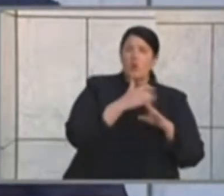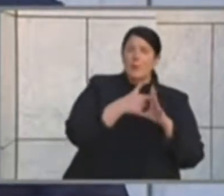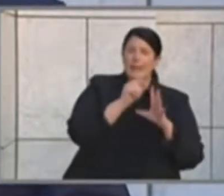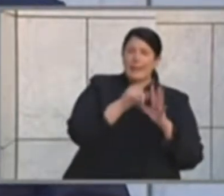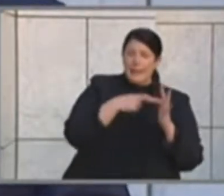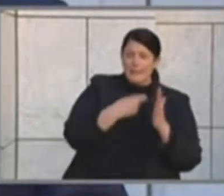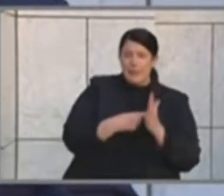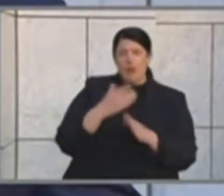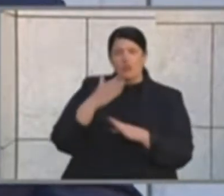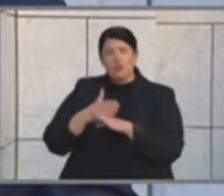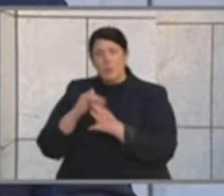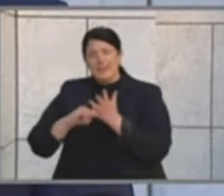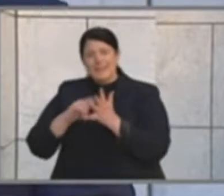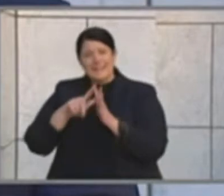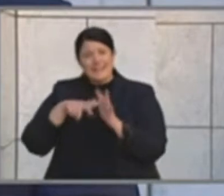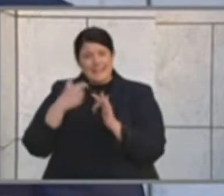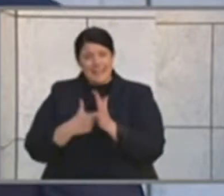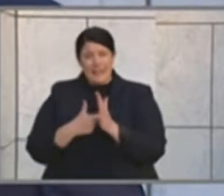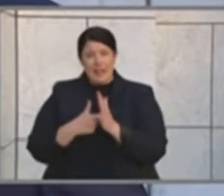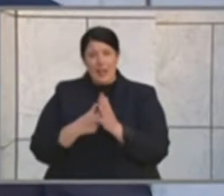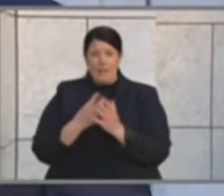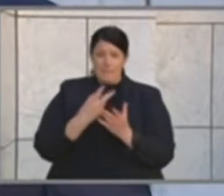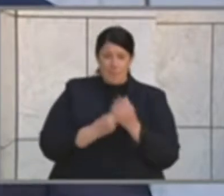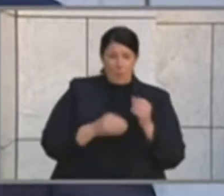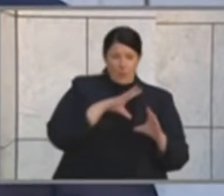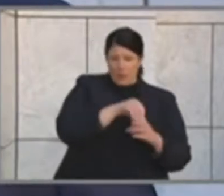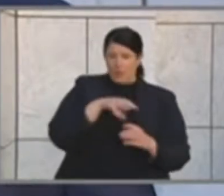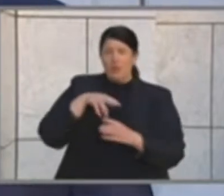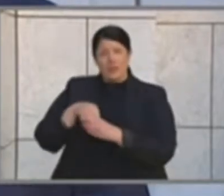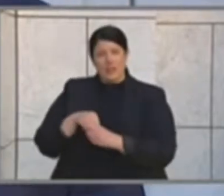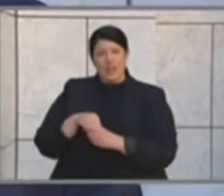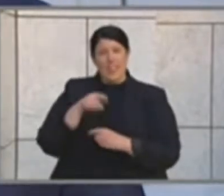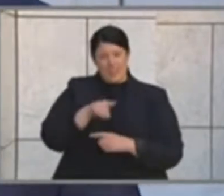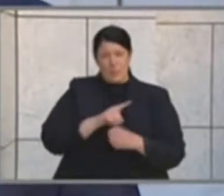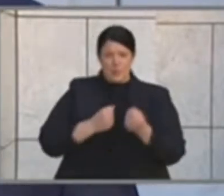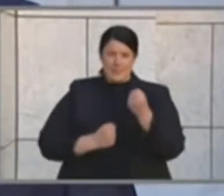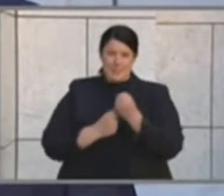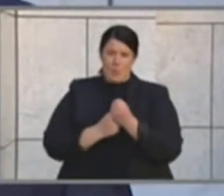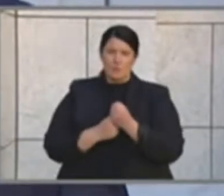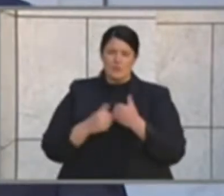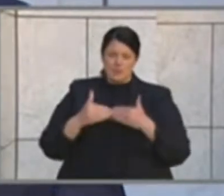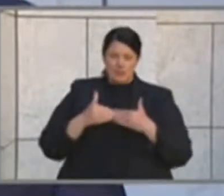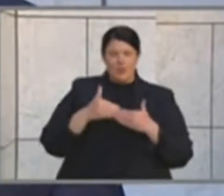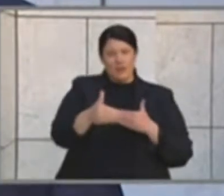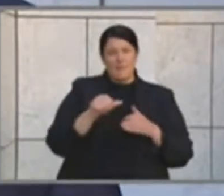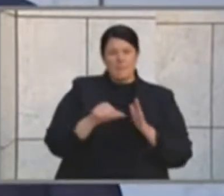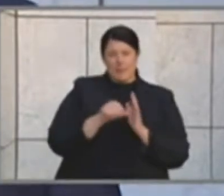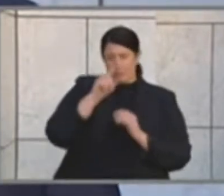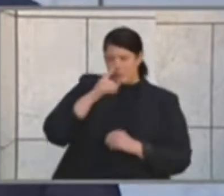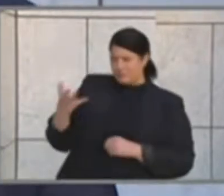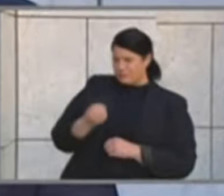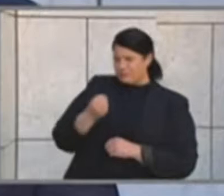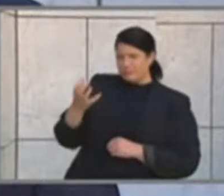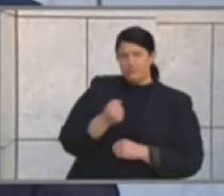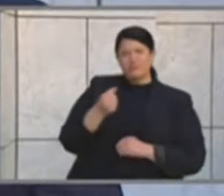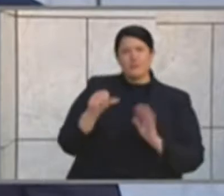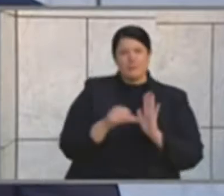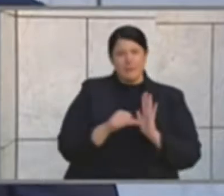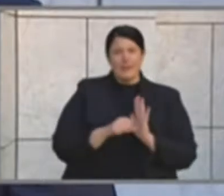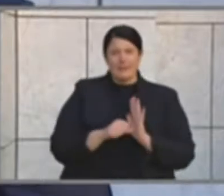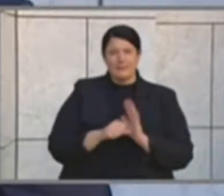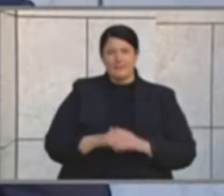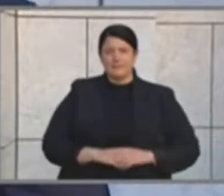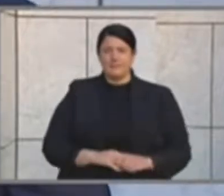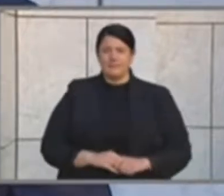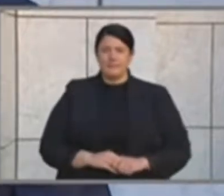programs, because that is what holds the nation up at this point in time, as it should in times of emergency. And